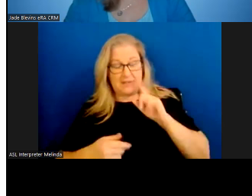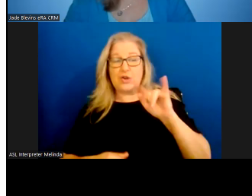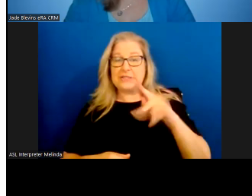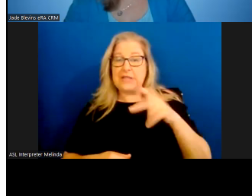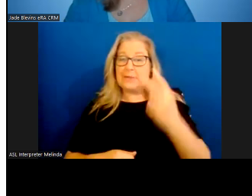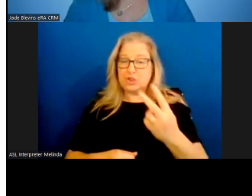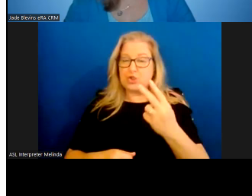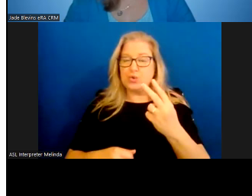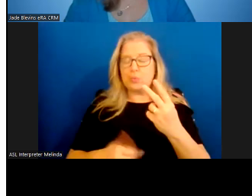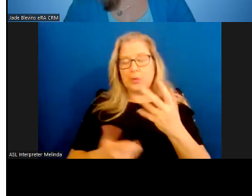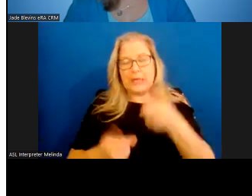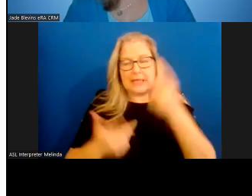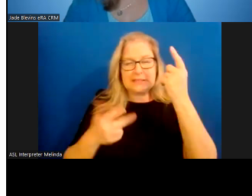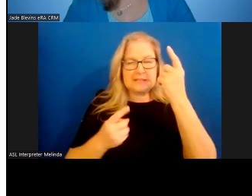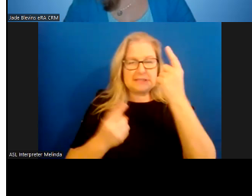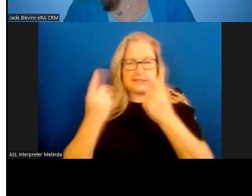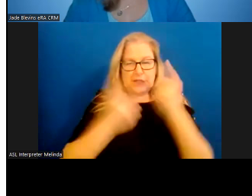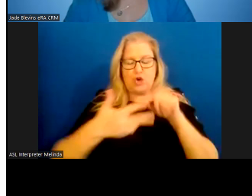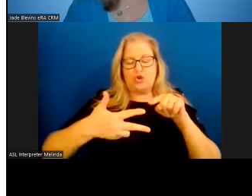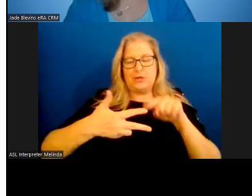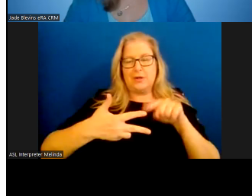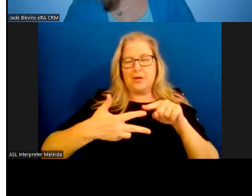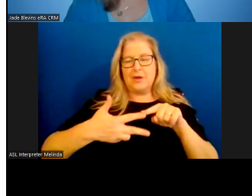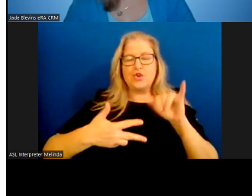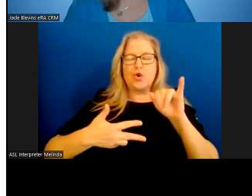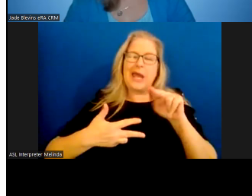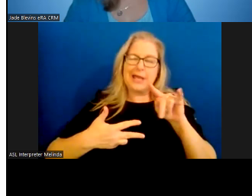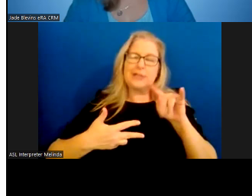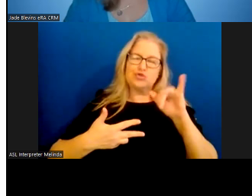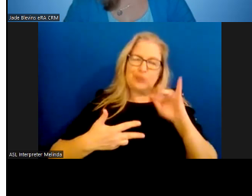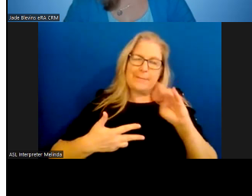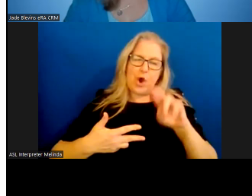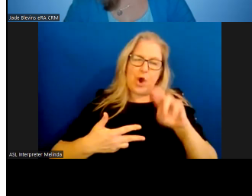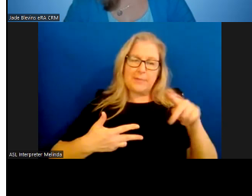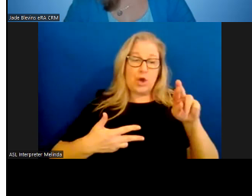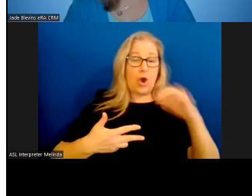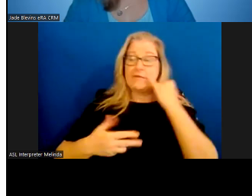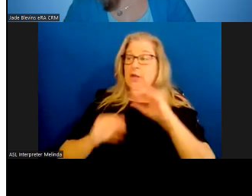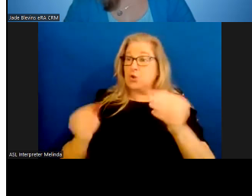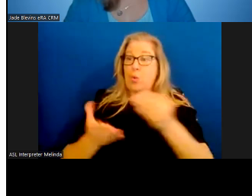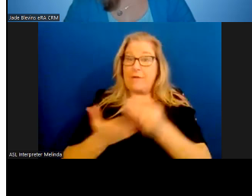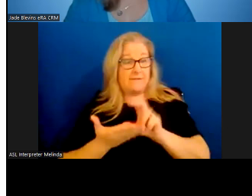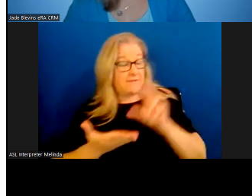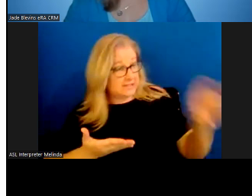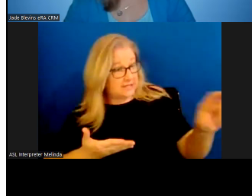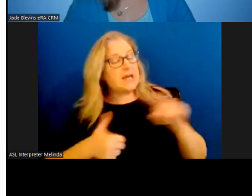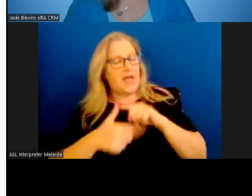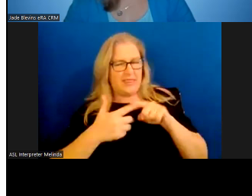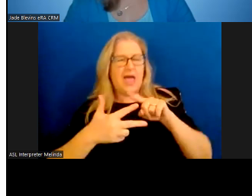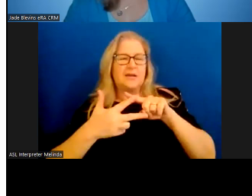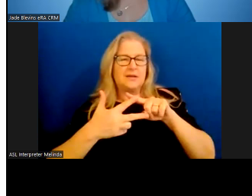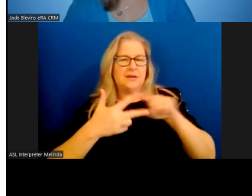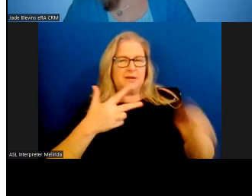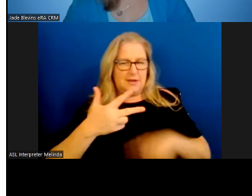accepted as your interim RPPR is accepted. And then if you're not funded, your interim RPPR is going to be accepted